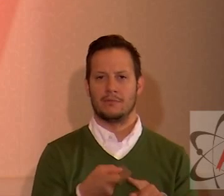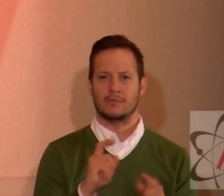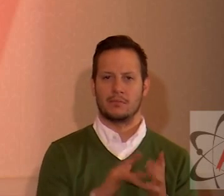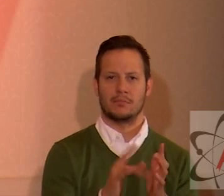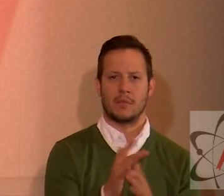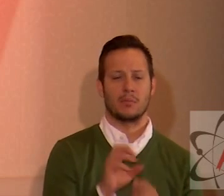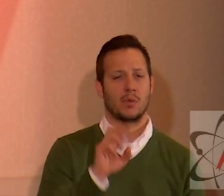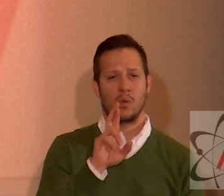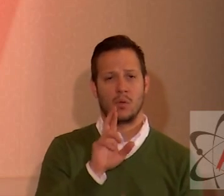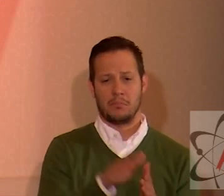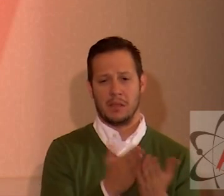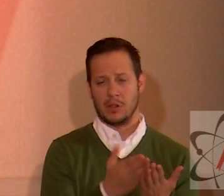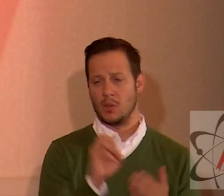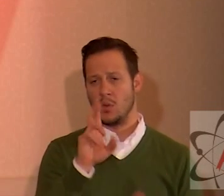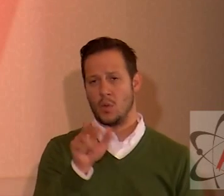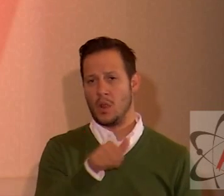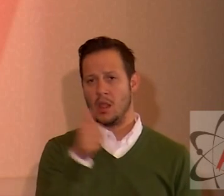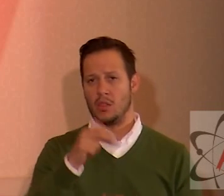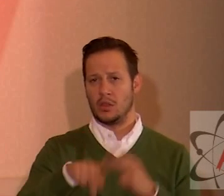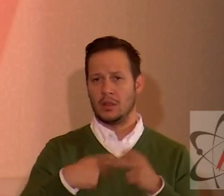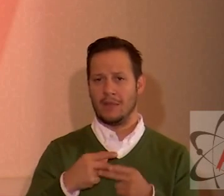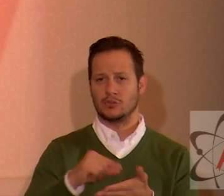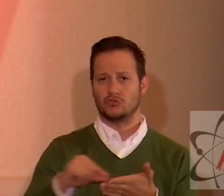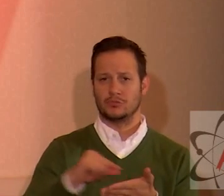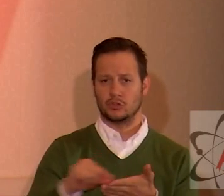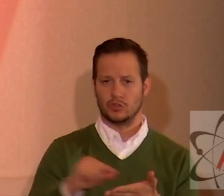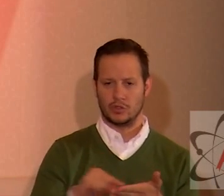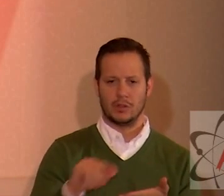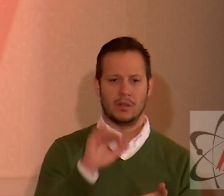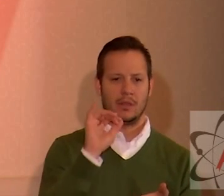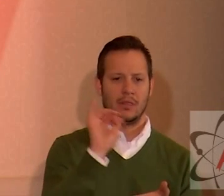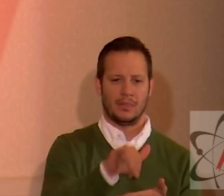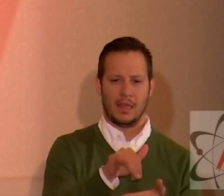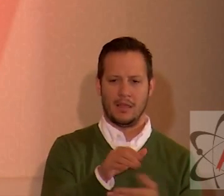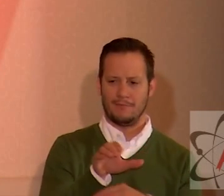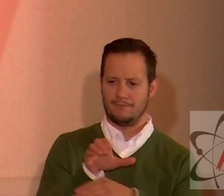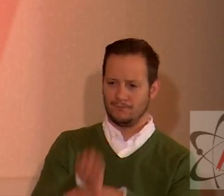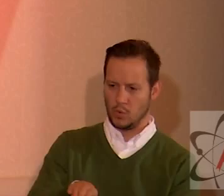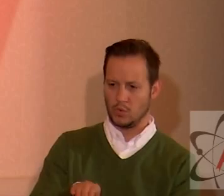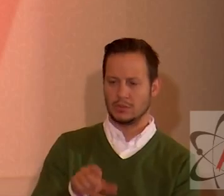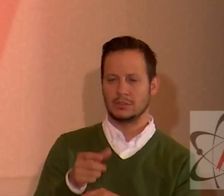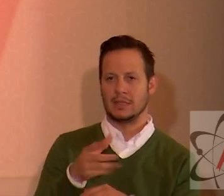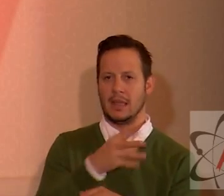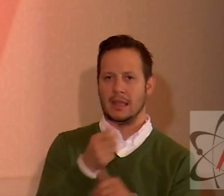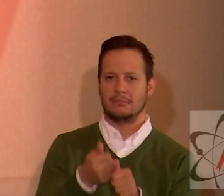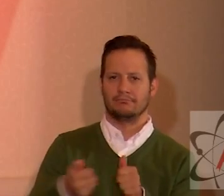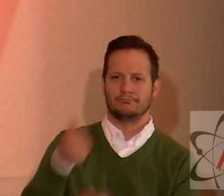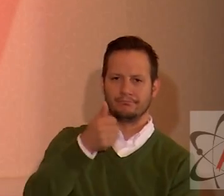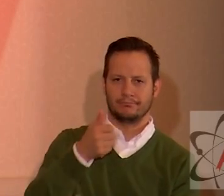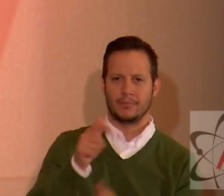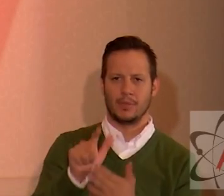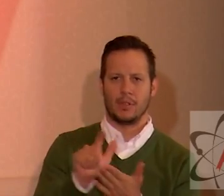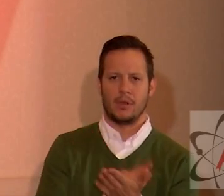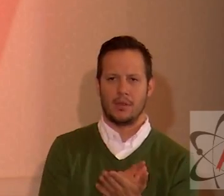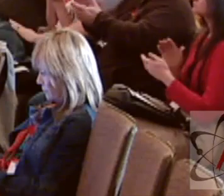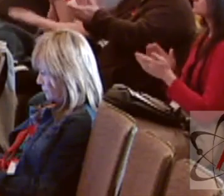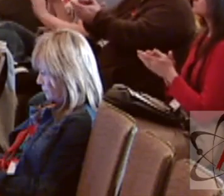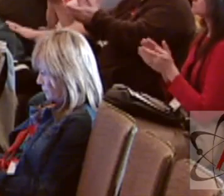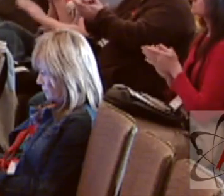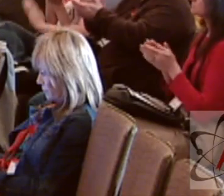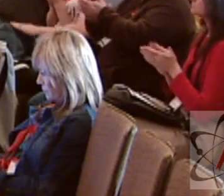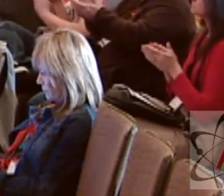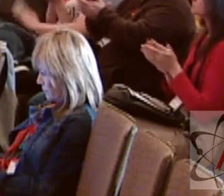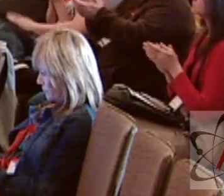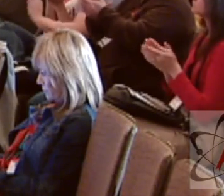holy scriptures to trump the laws that apply to everybody else. That fundamentally turns the American democratic